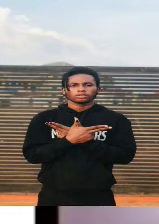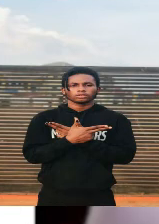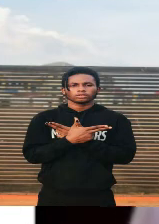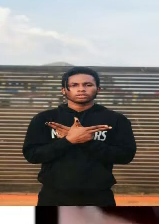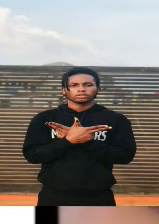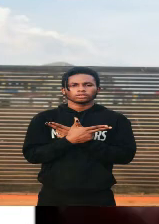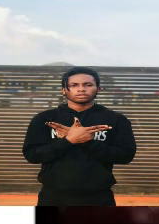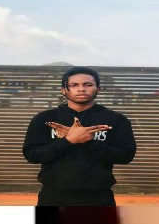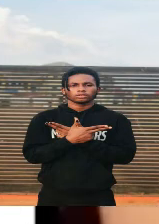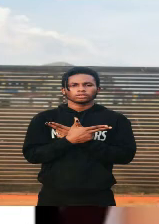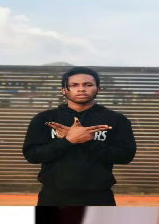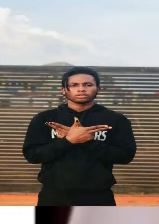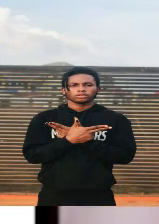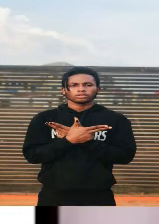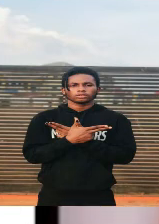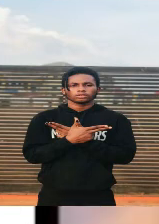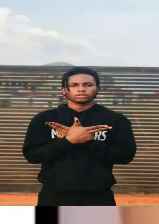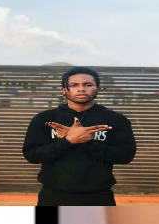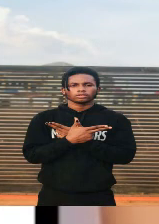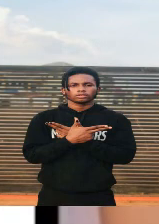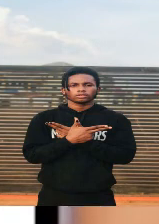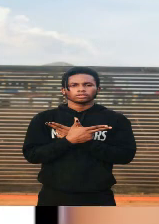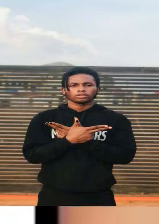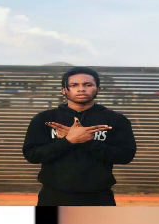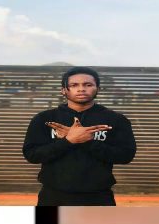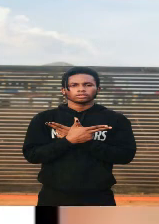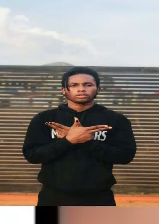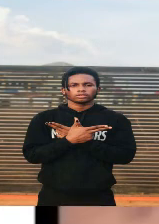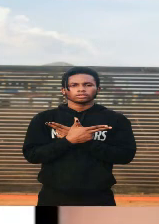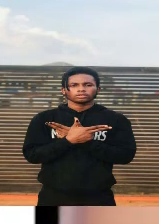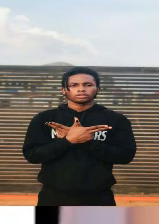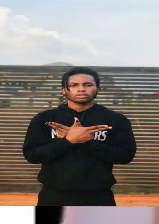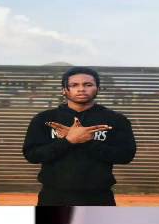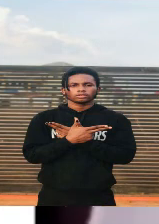day. If you don't know, you for act, stop rushing. These teeth you they see need